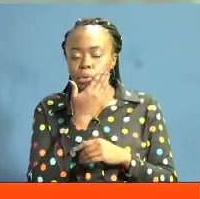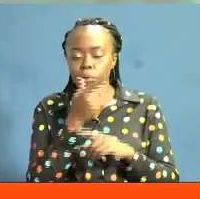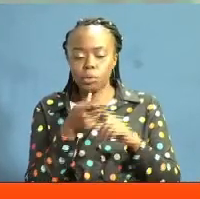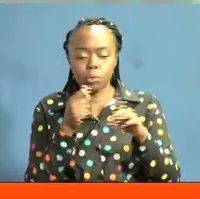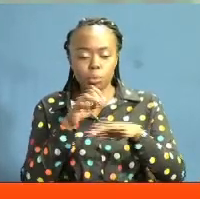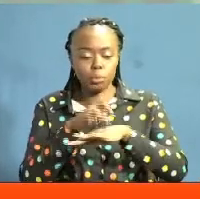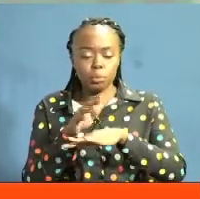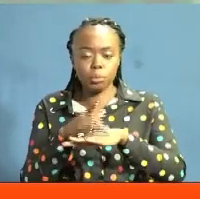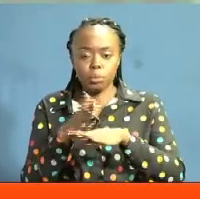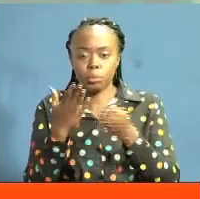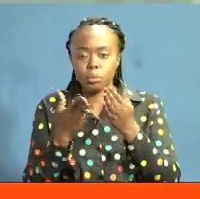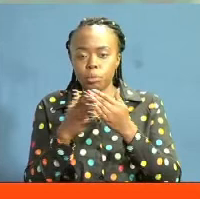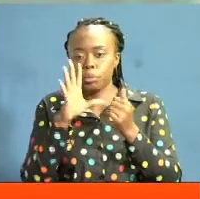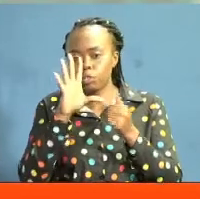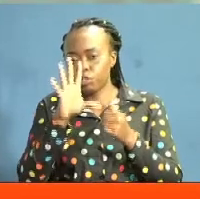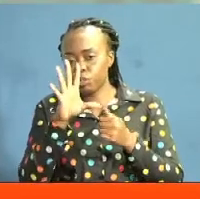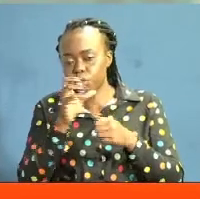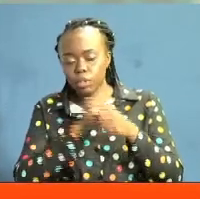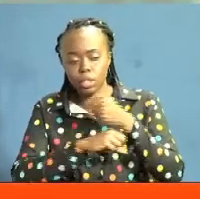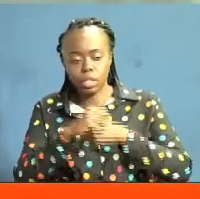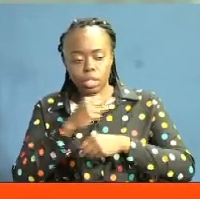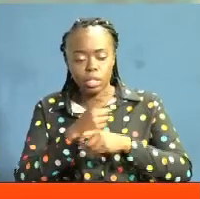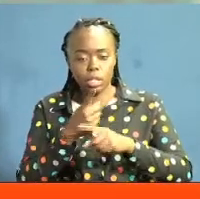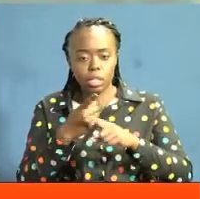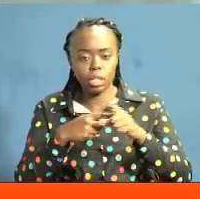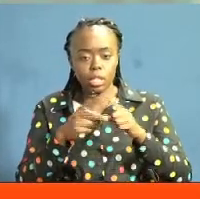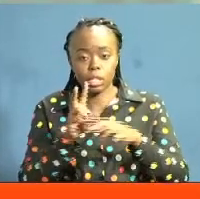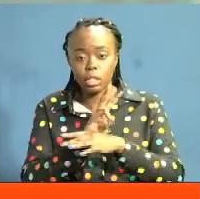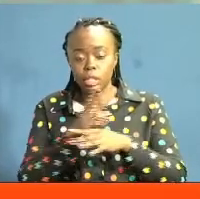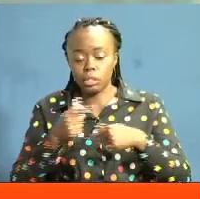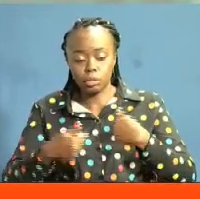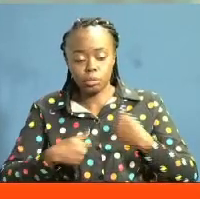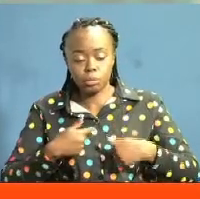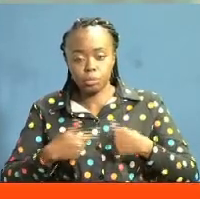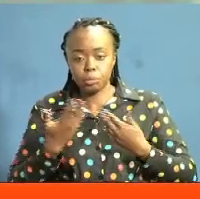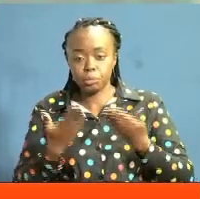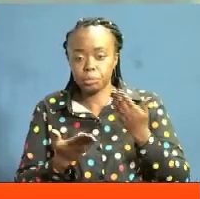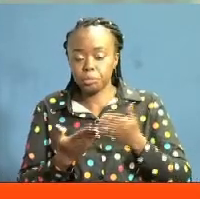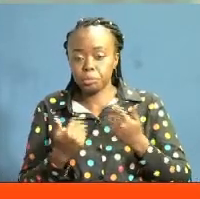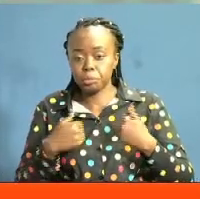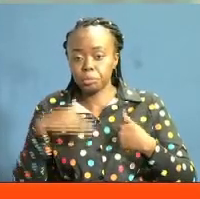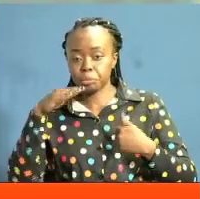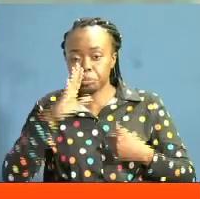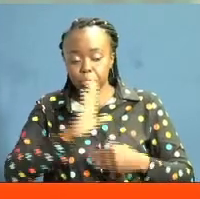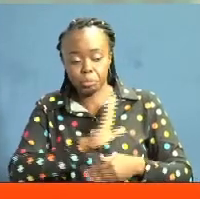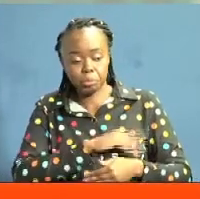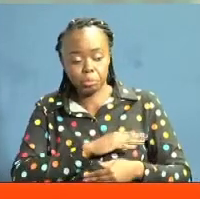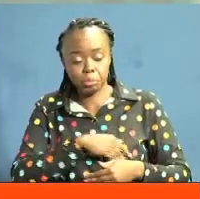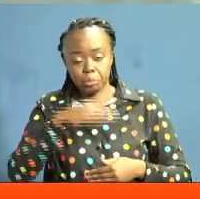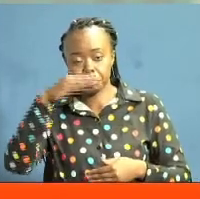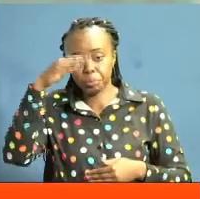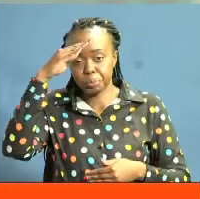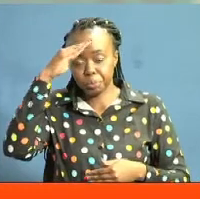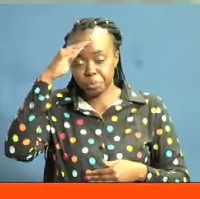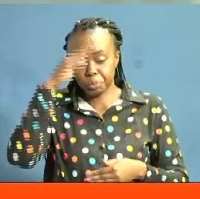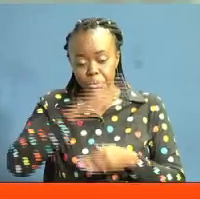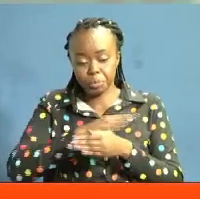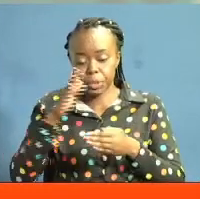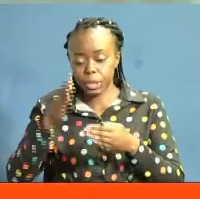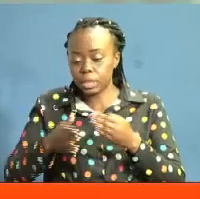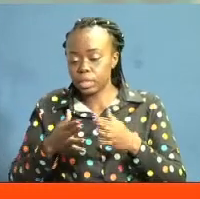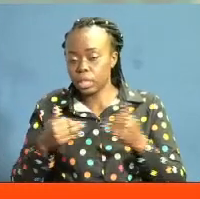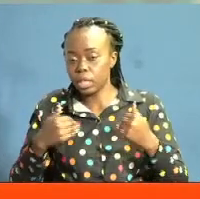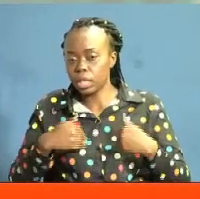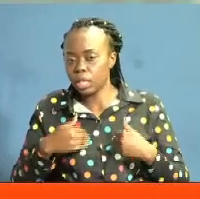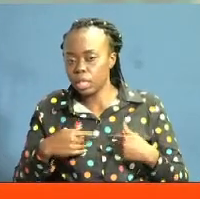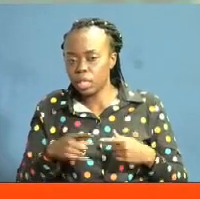as young as 5 years, when they started to realize themselves, maybe their mothers were drunkards. They never had, even